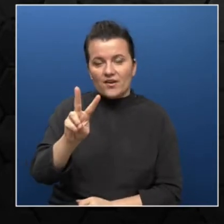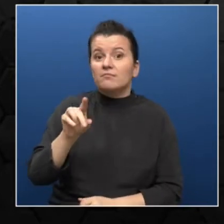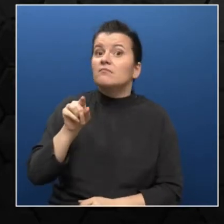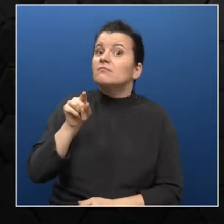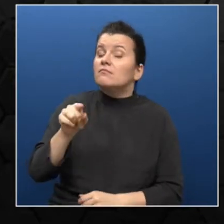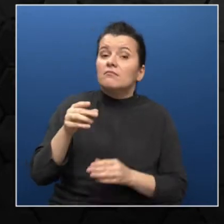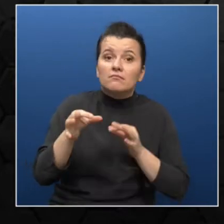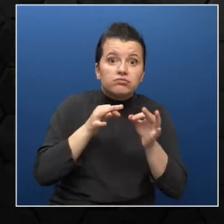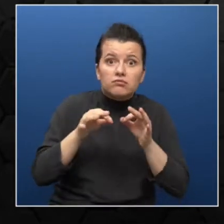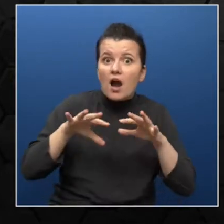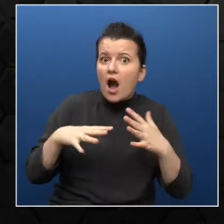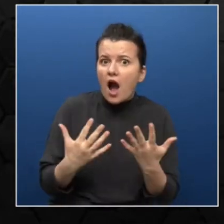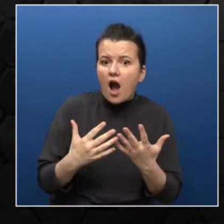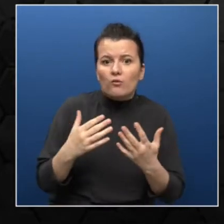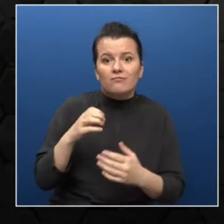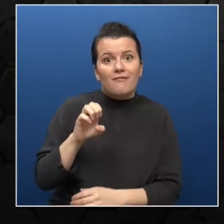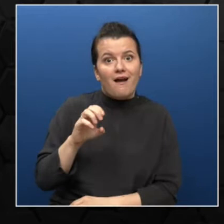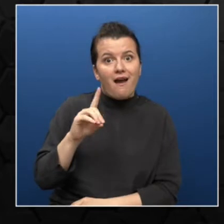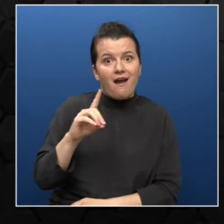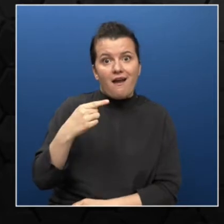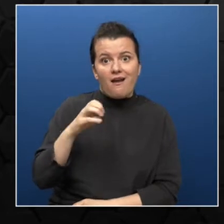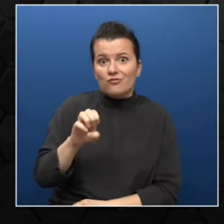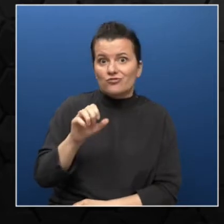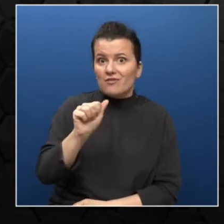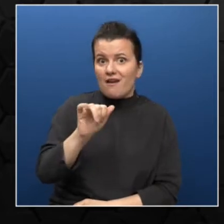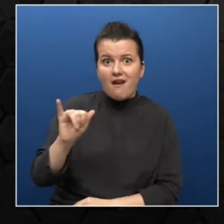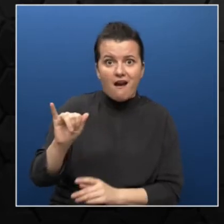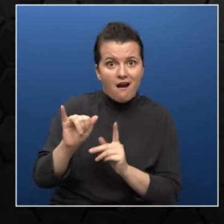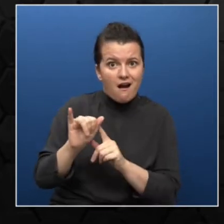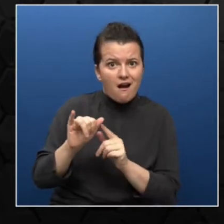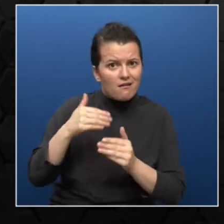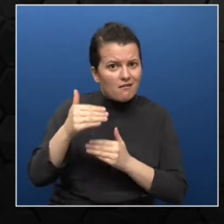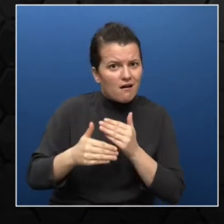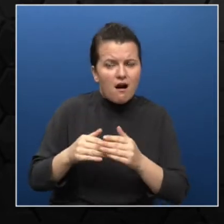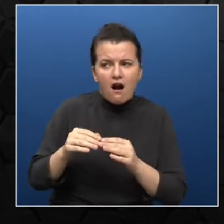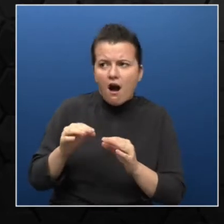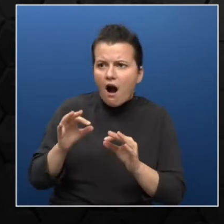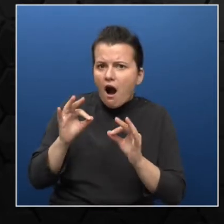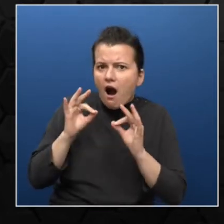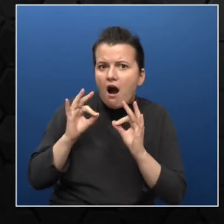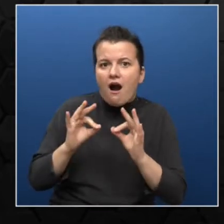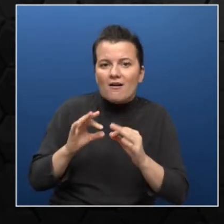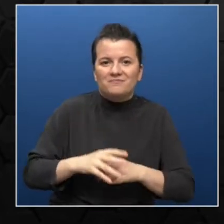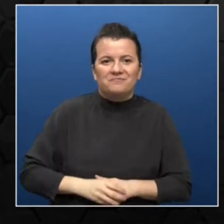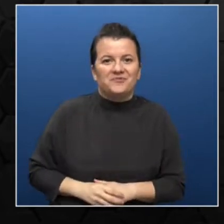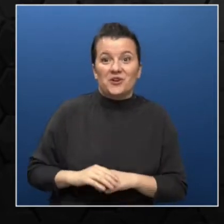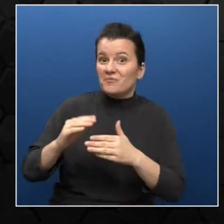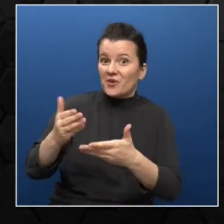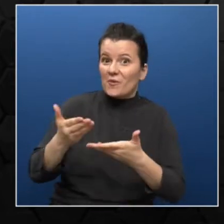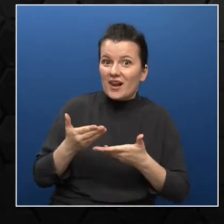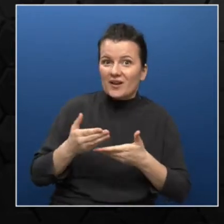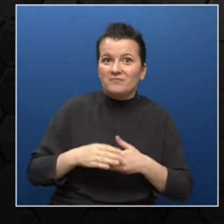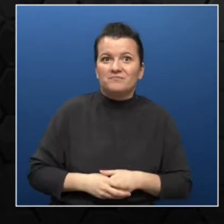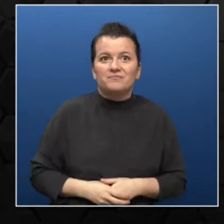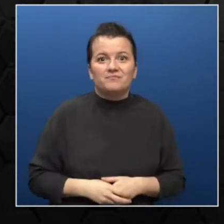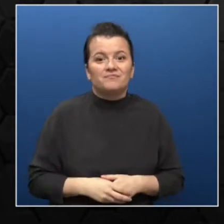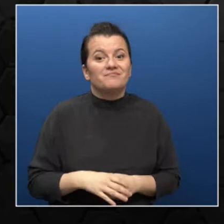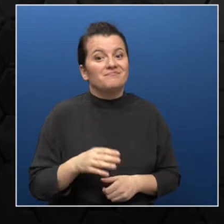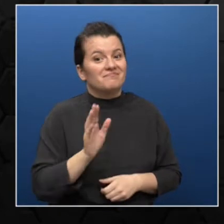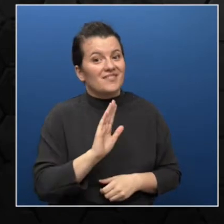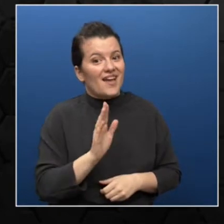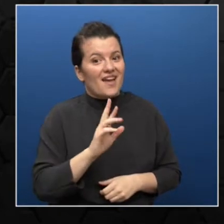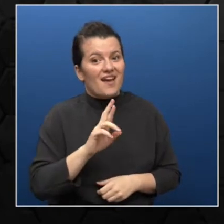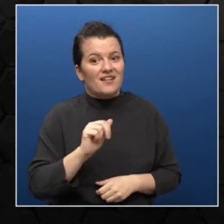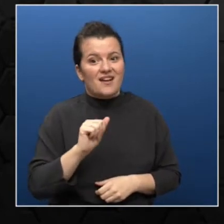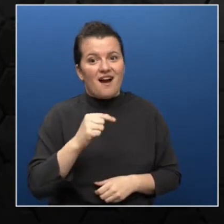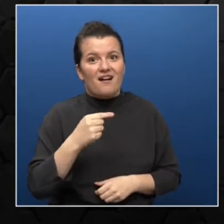fantastic applications. So, Raghav, welcome. Thank you so much for coming on. From what I've heard,